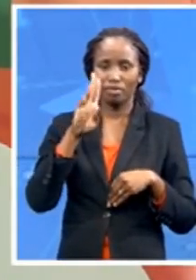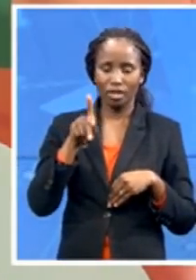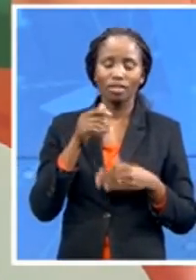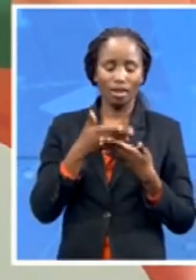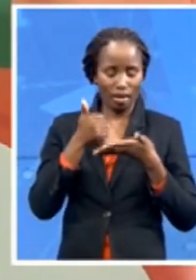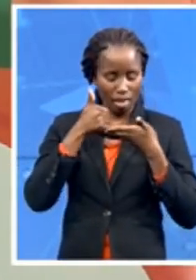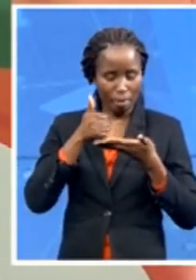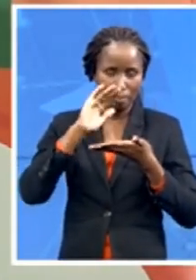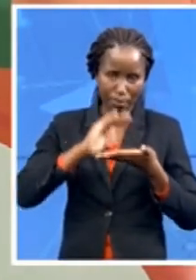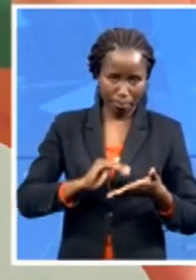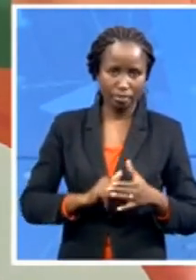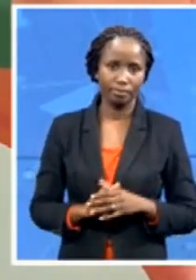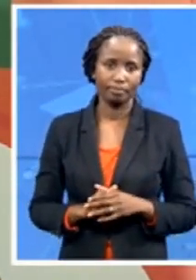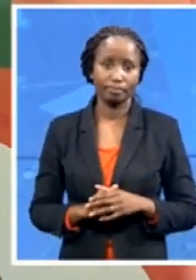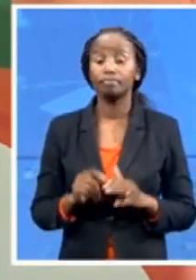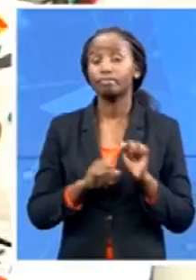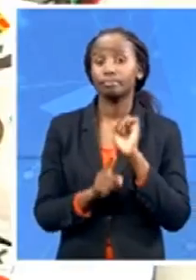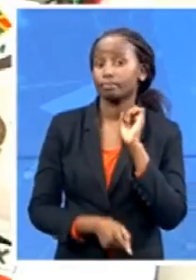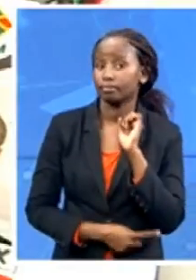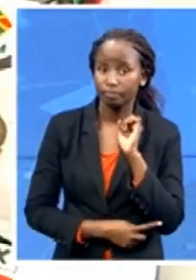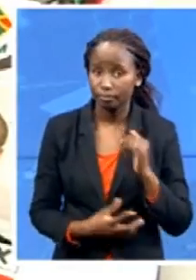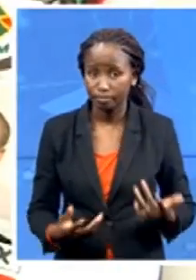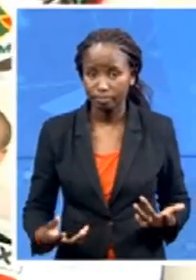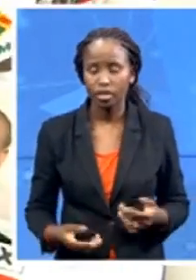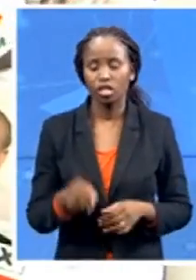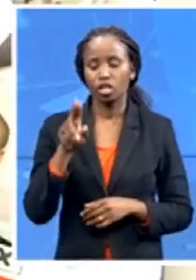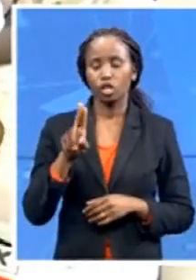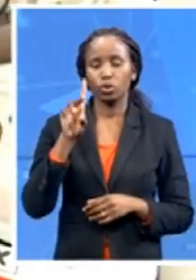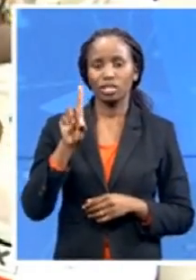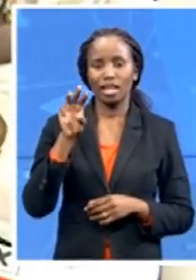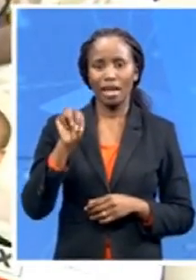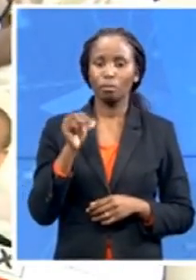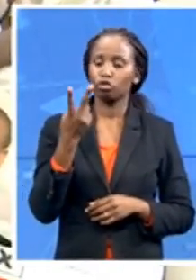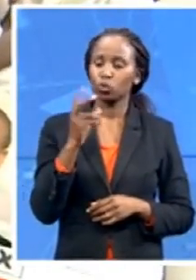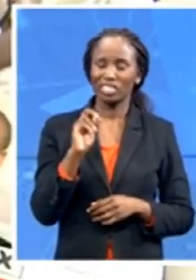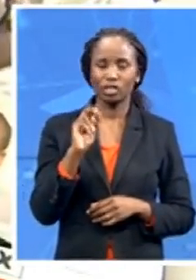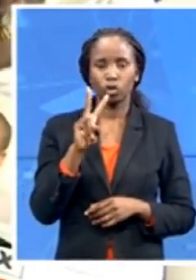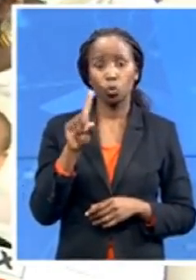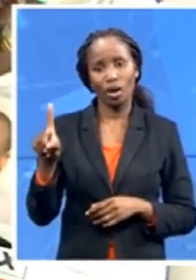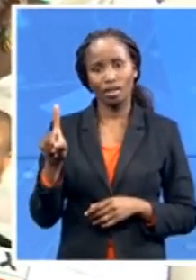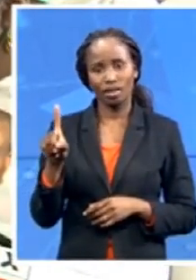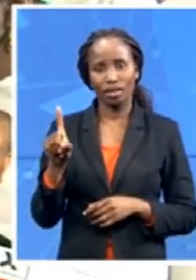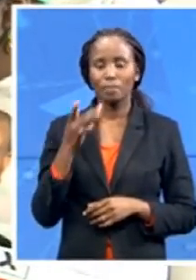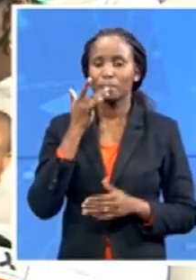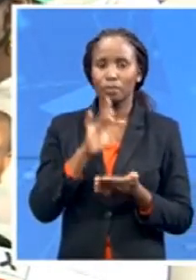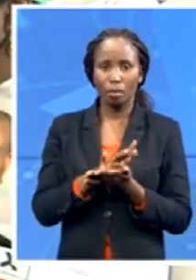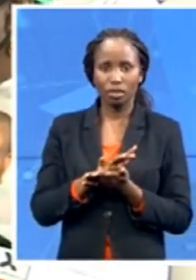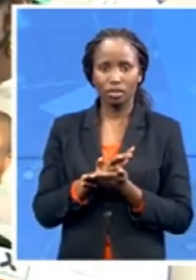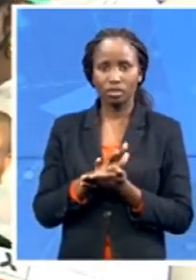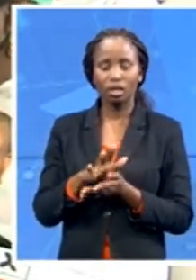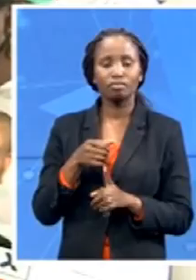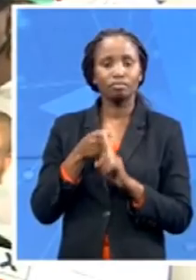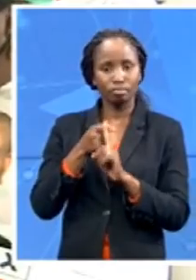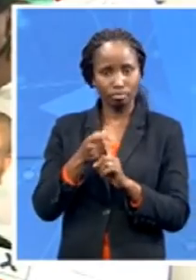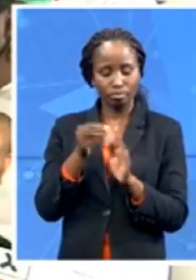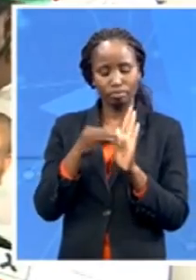will find the UDM's 2021 manifesto on our website at